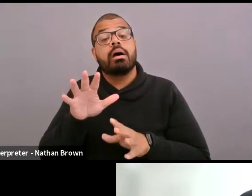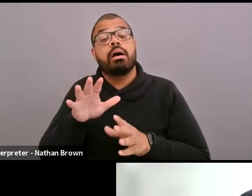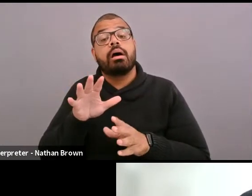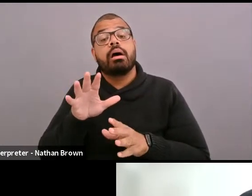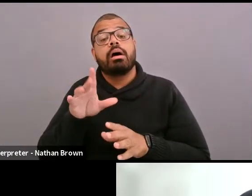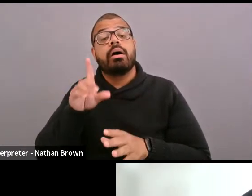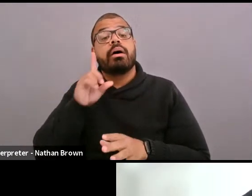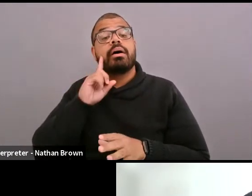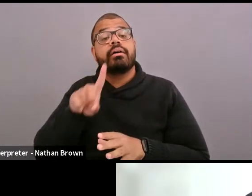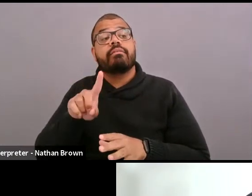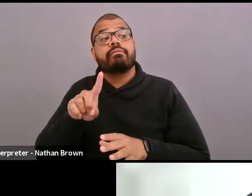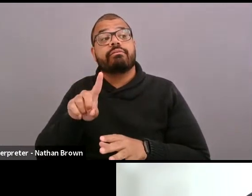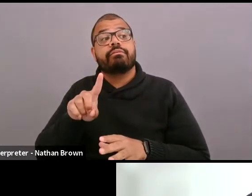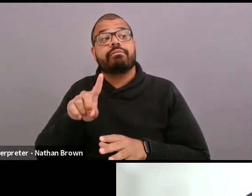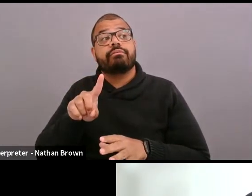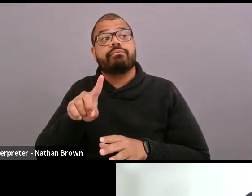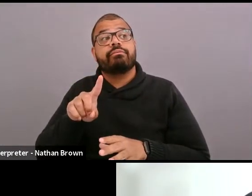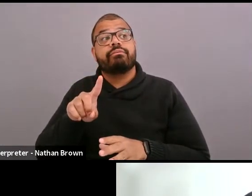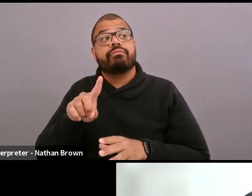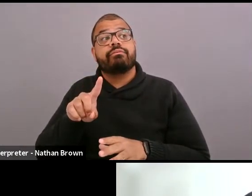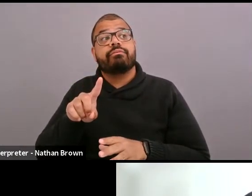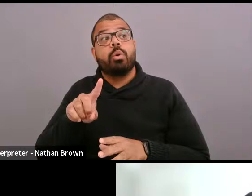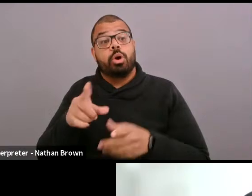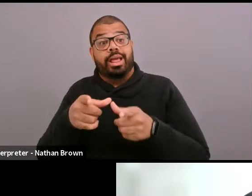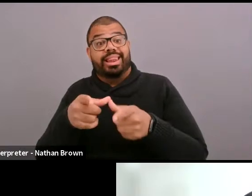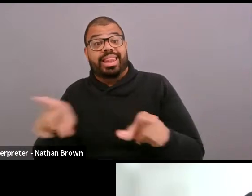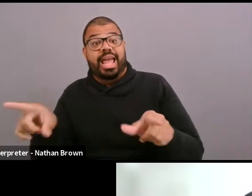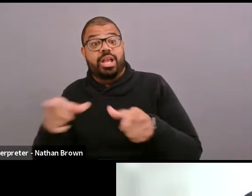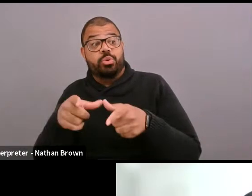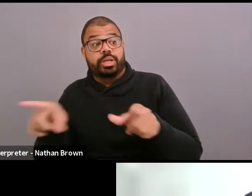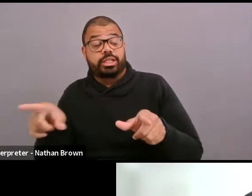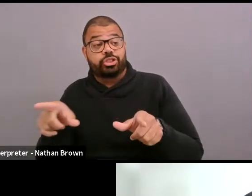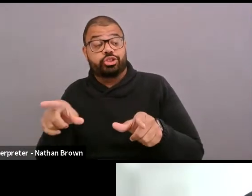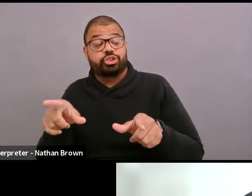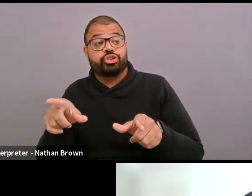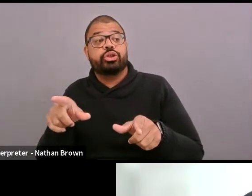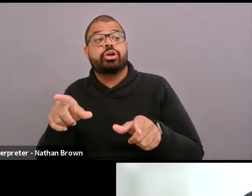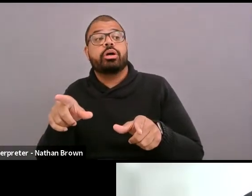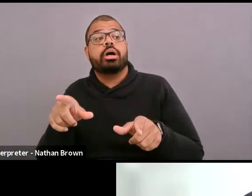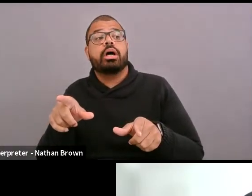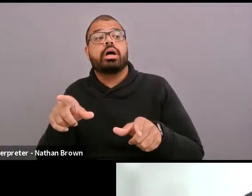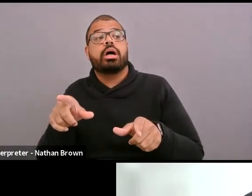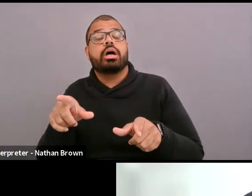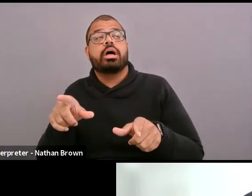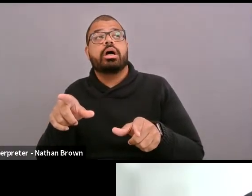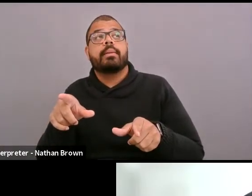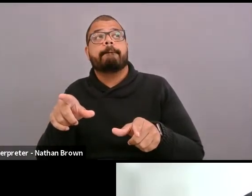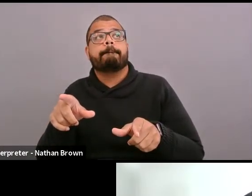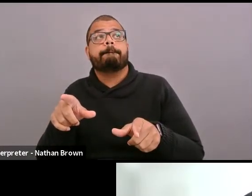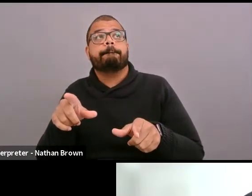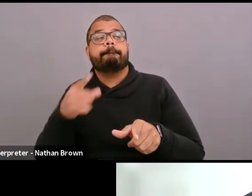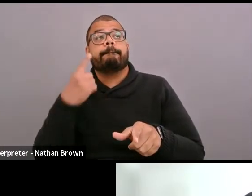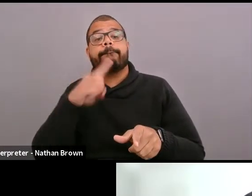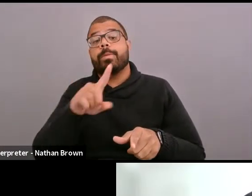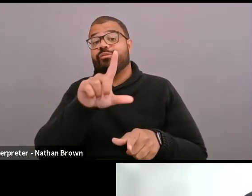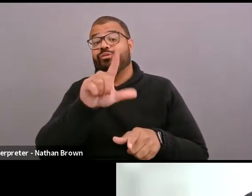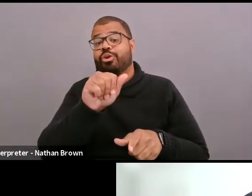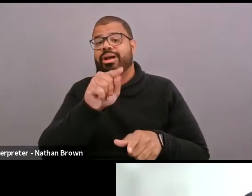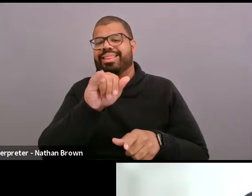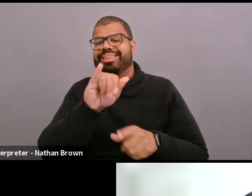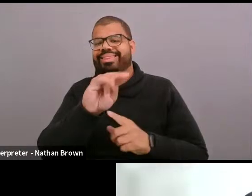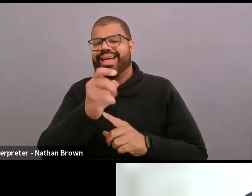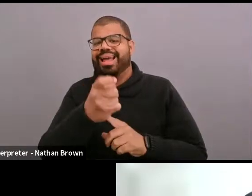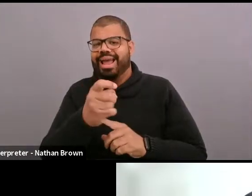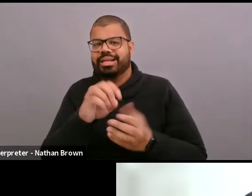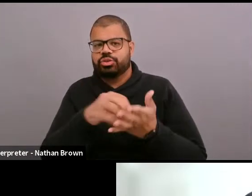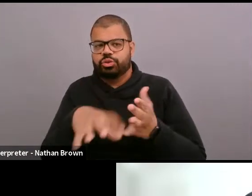the intersection of race, ethnicity, and language, there are, for Latinx students in particular,